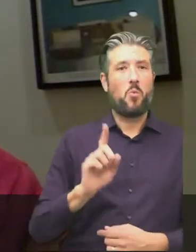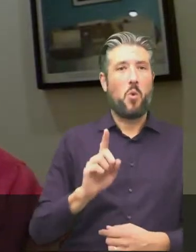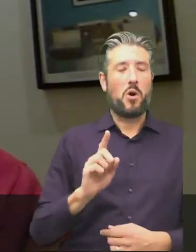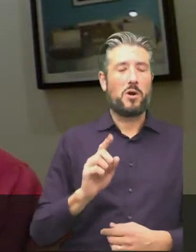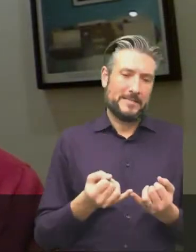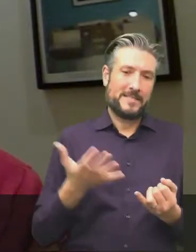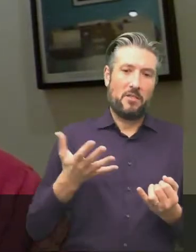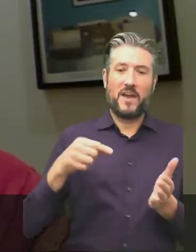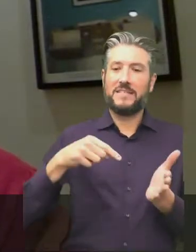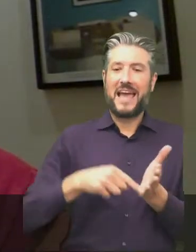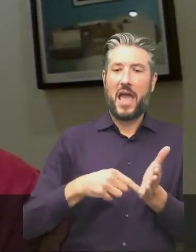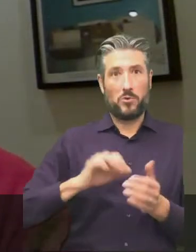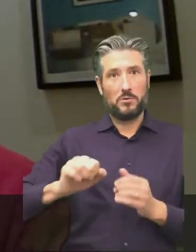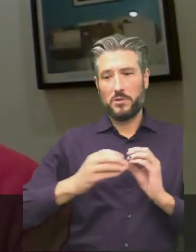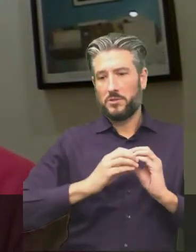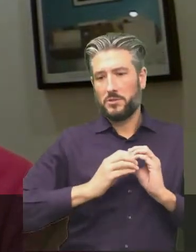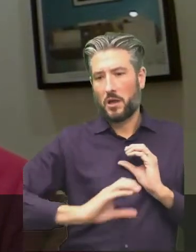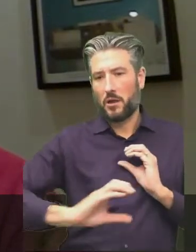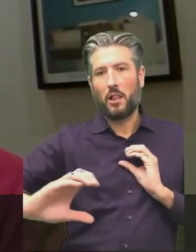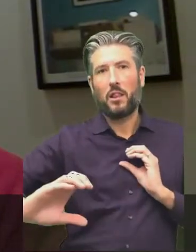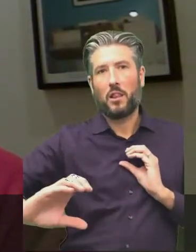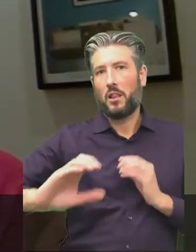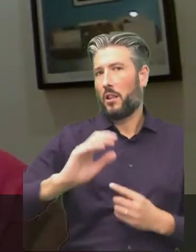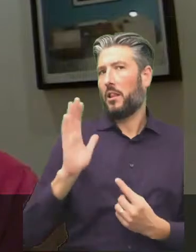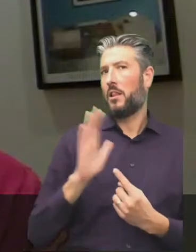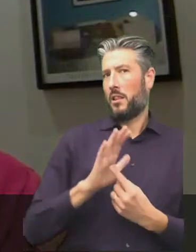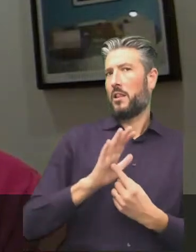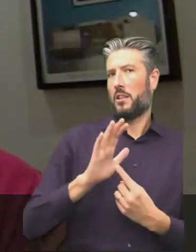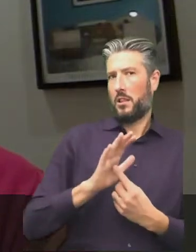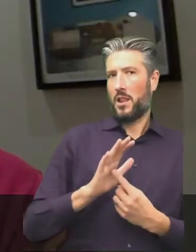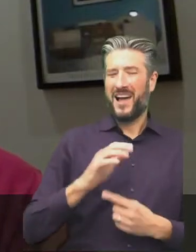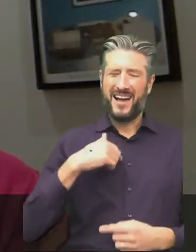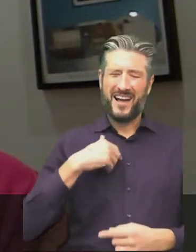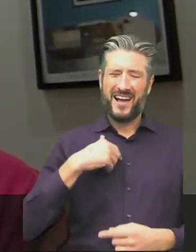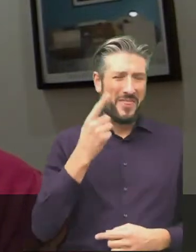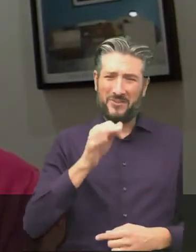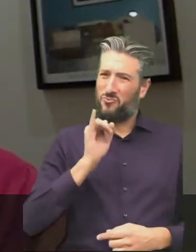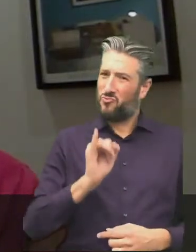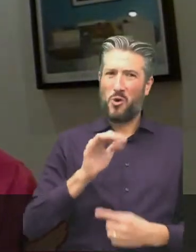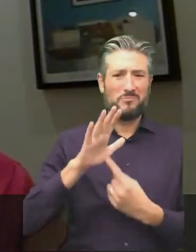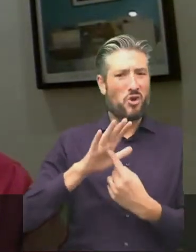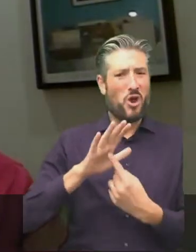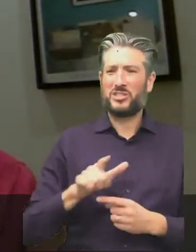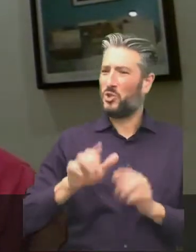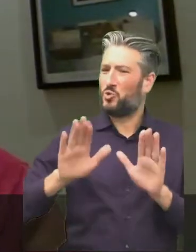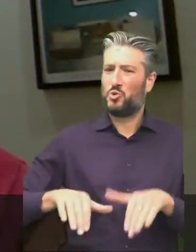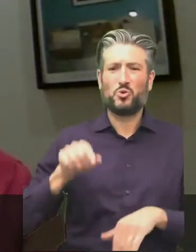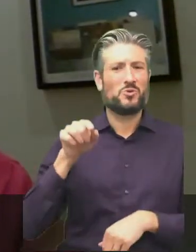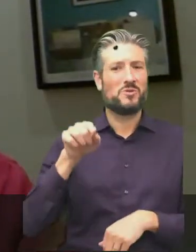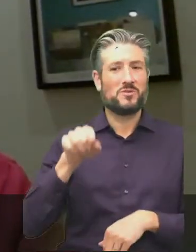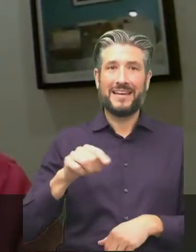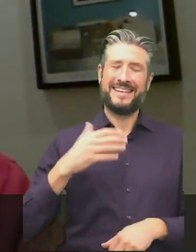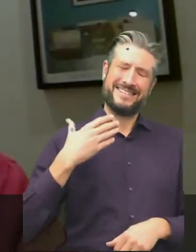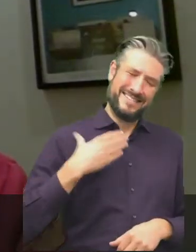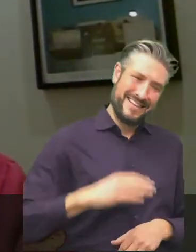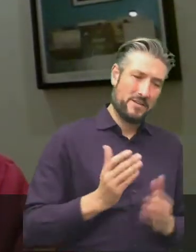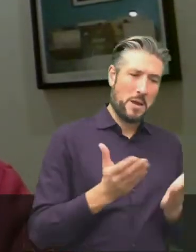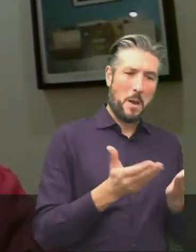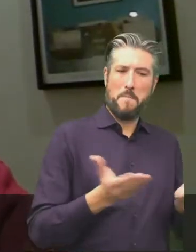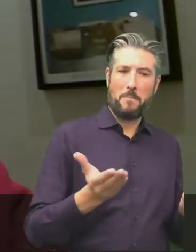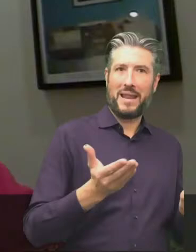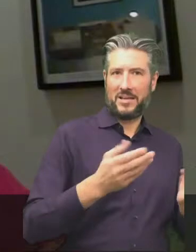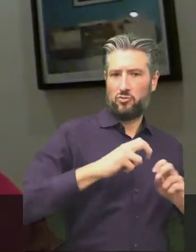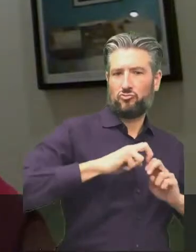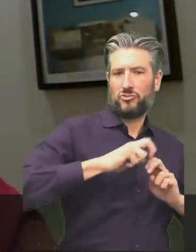billion up to 2050. In my view, it's the wrong priority. I want to see investment in public transport rather than motorways under the